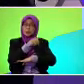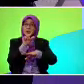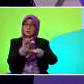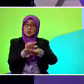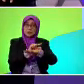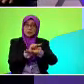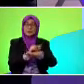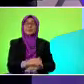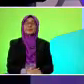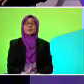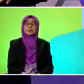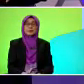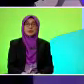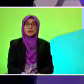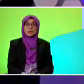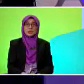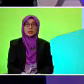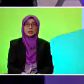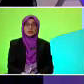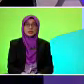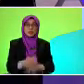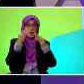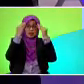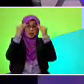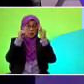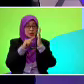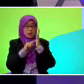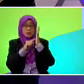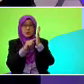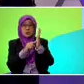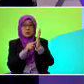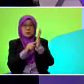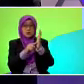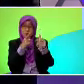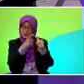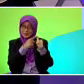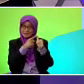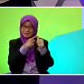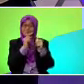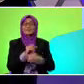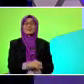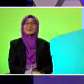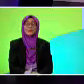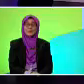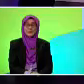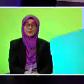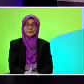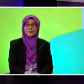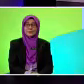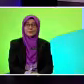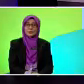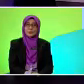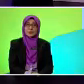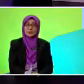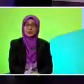rest will be shown by our friends in online. Okay, shall we start the first one? Yes, okay. let's go. I will